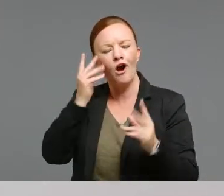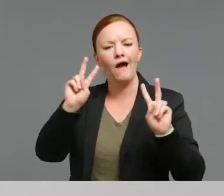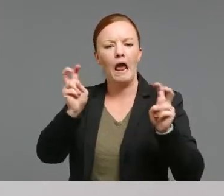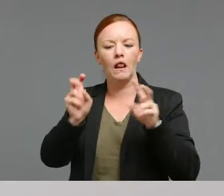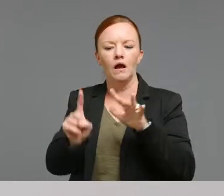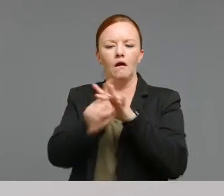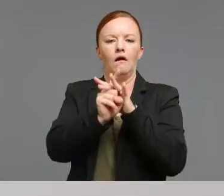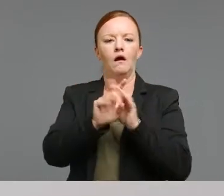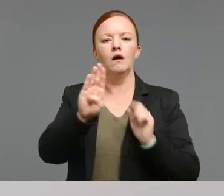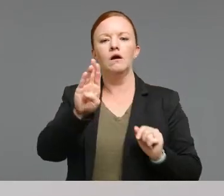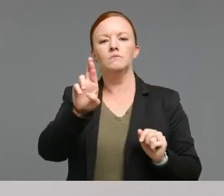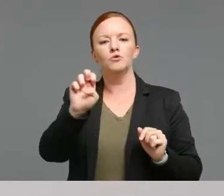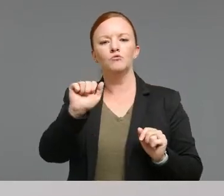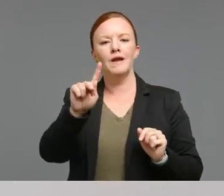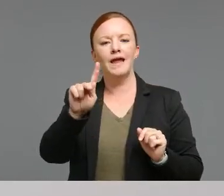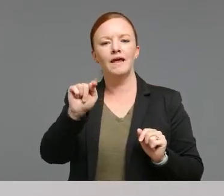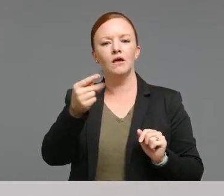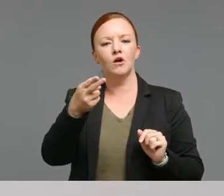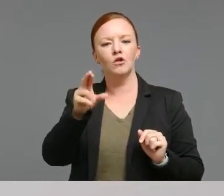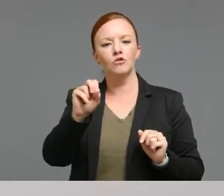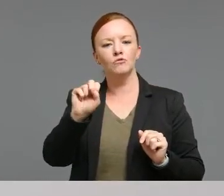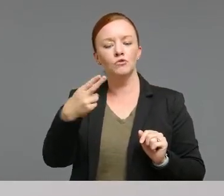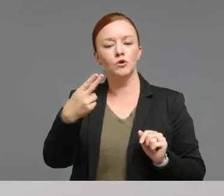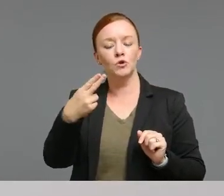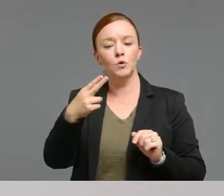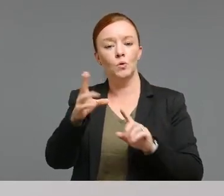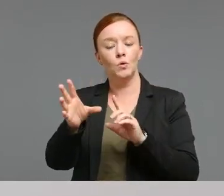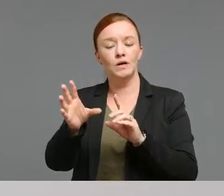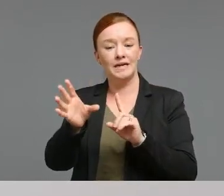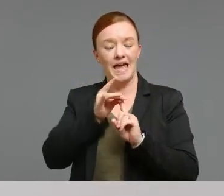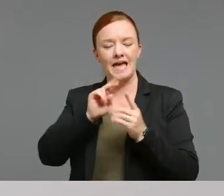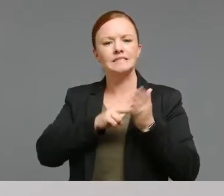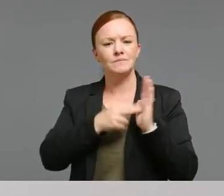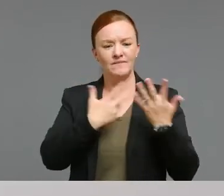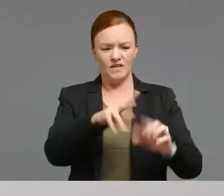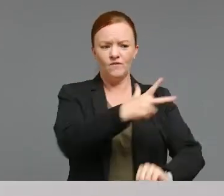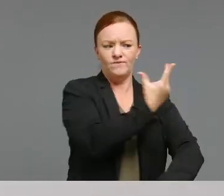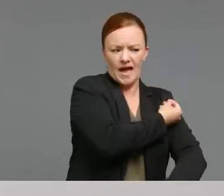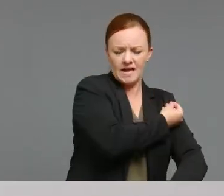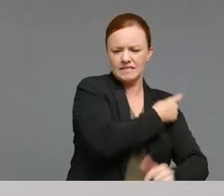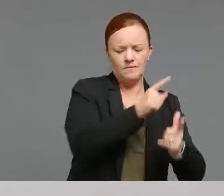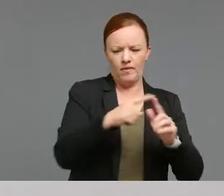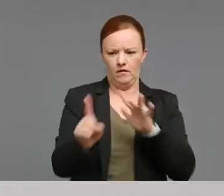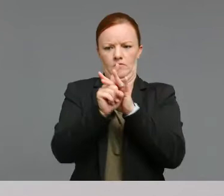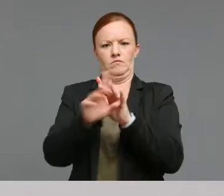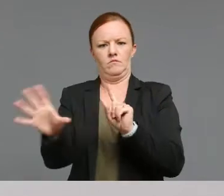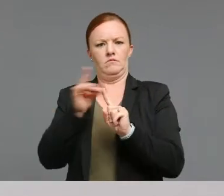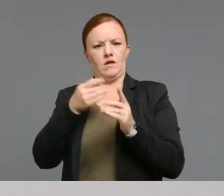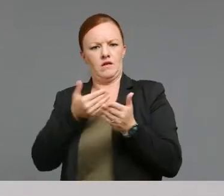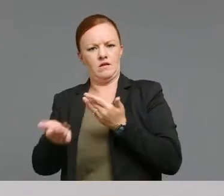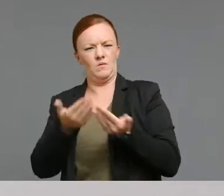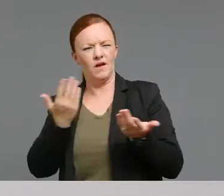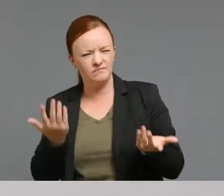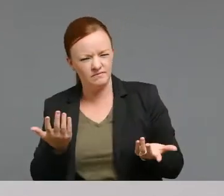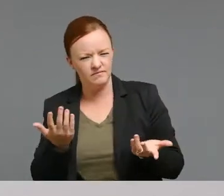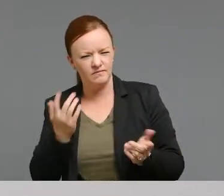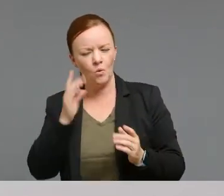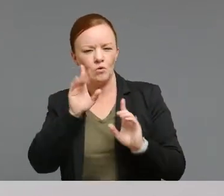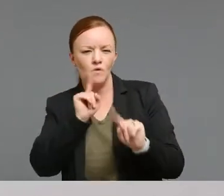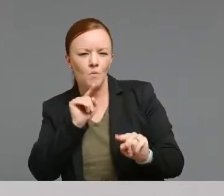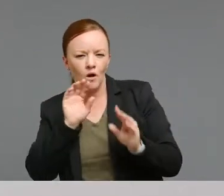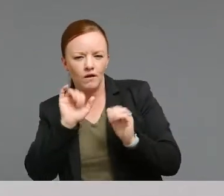where people have been vaccinated but still catch the virus? So we're looking into that. I know the